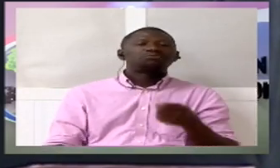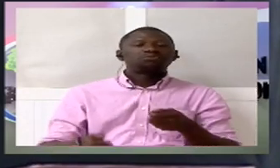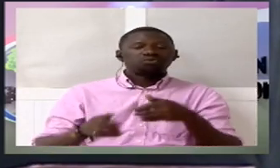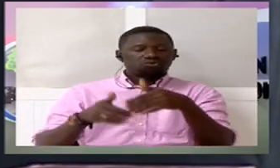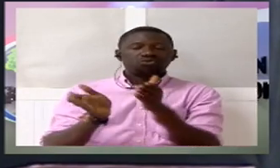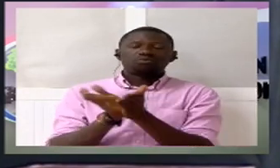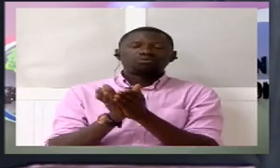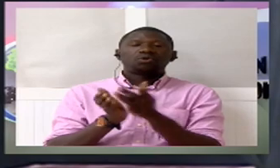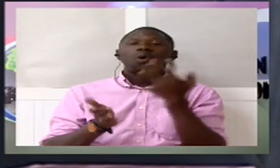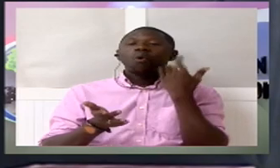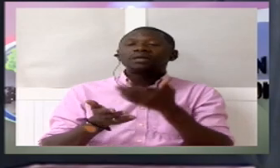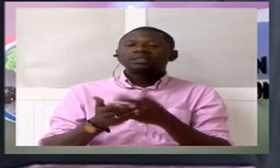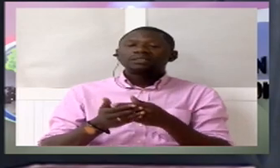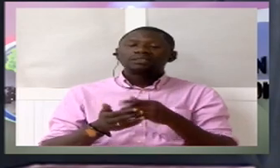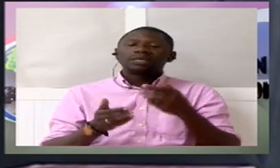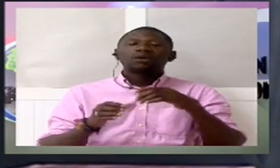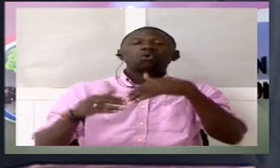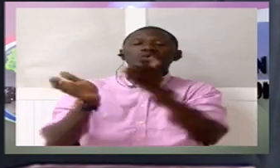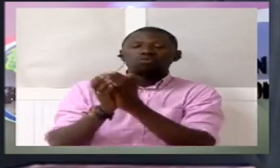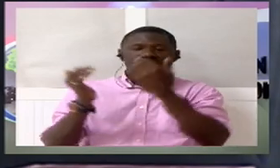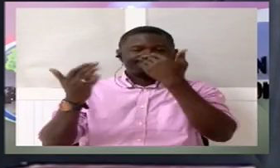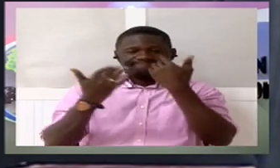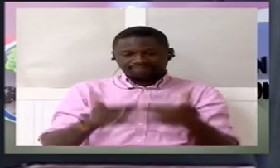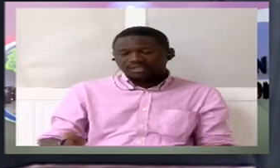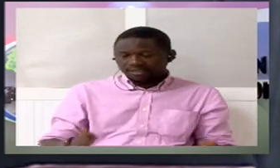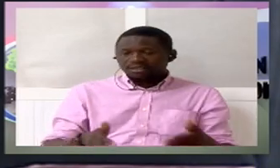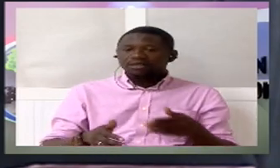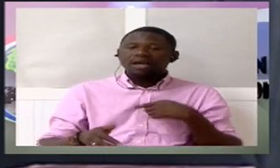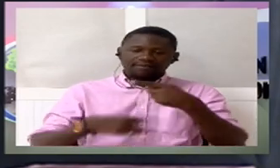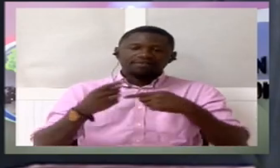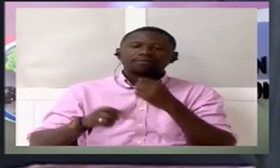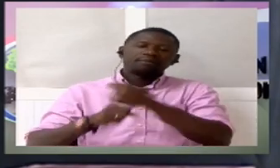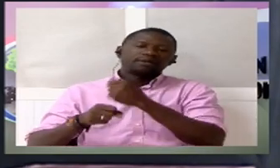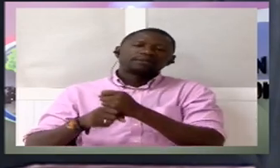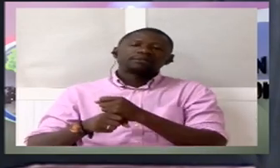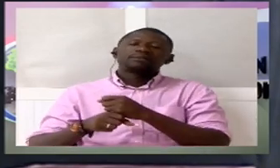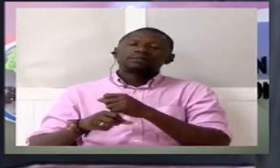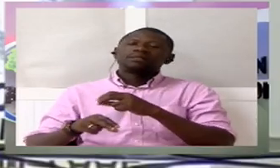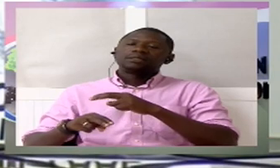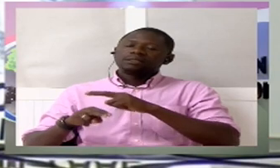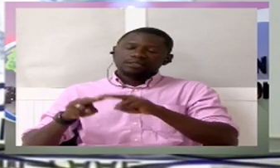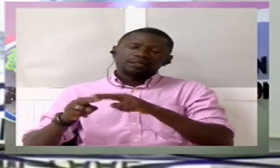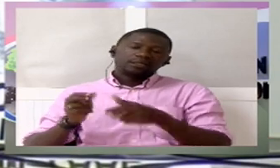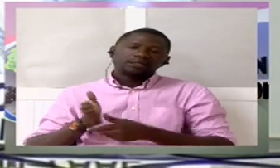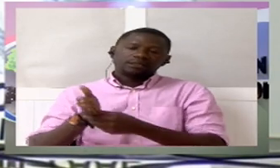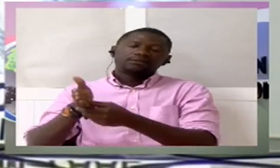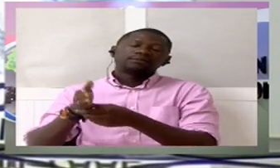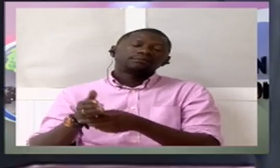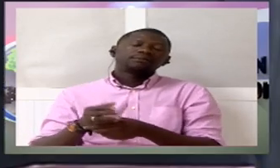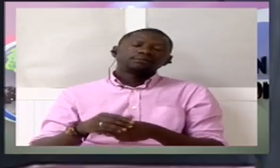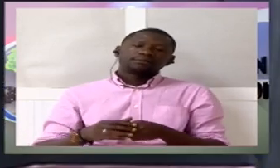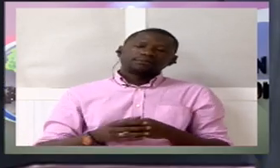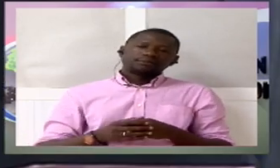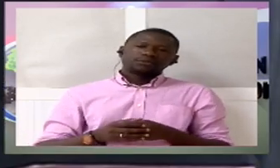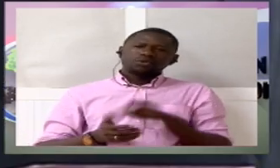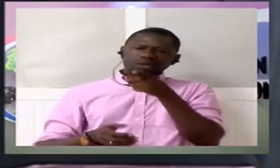Green Boys were Green Boys established. Amantara wala nyaton kayara. He was not leading the Green Boys. Was he a member?